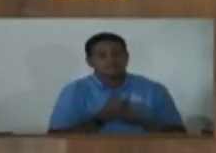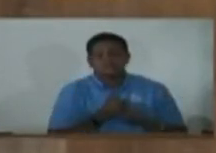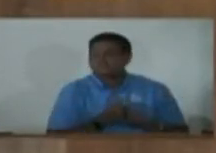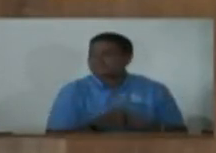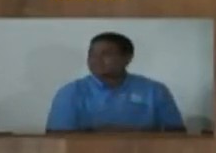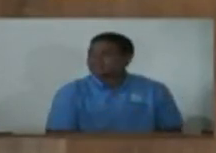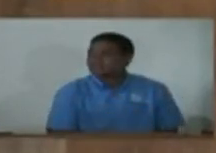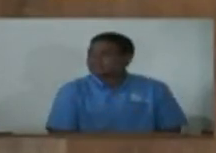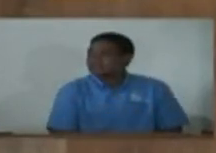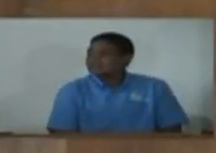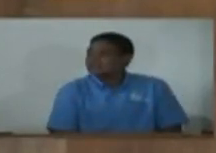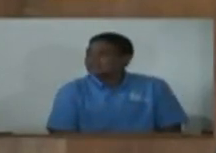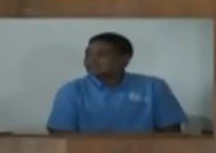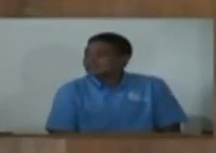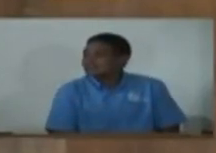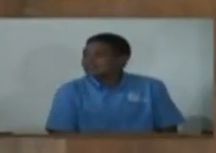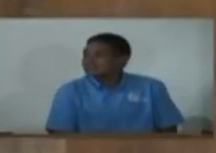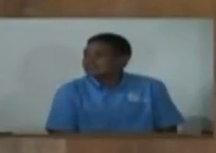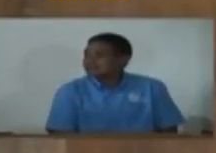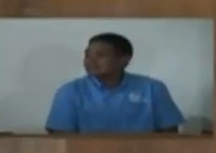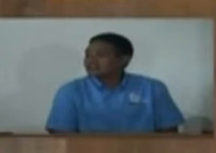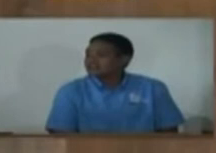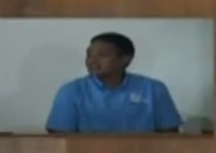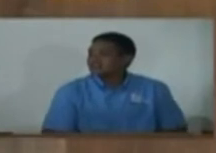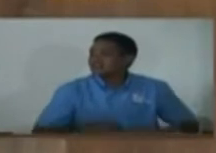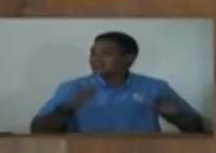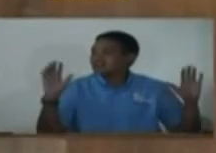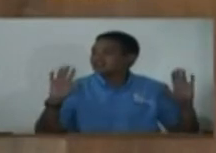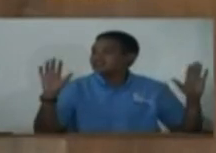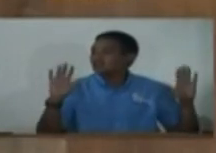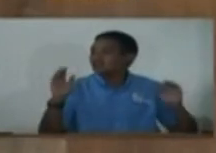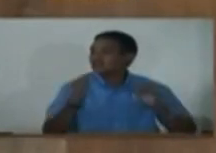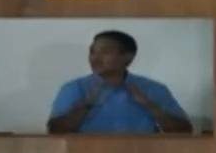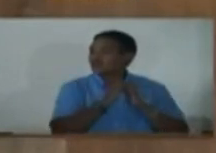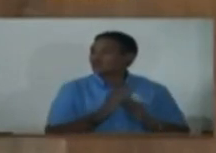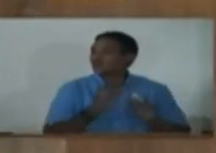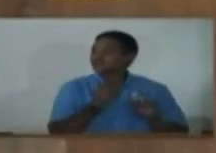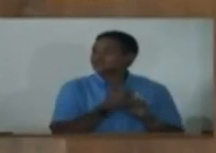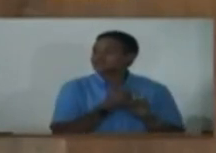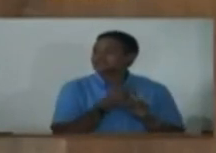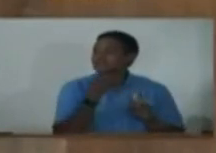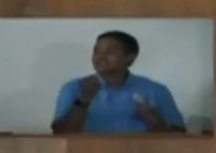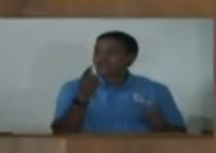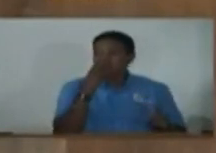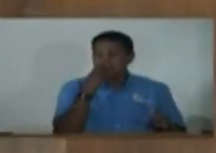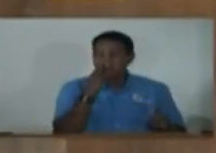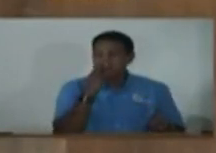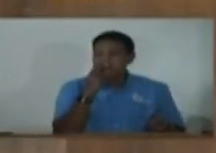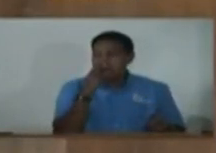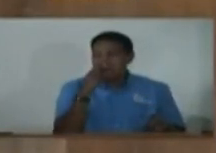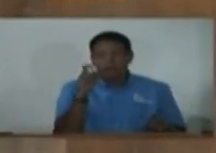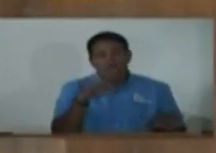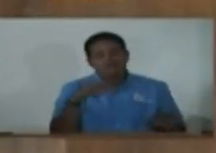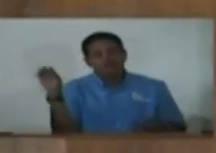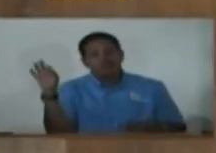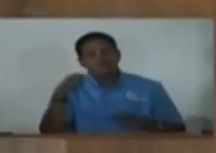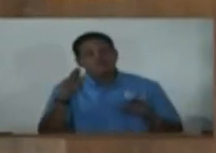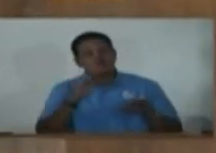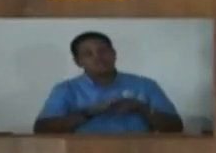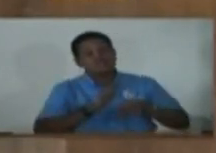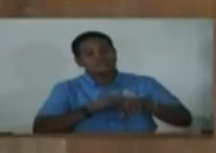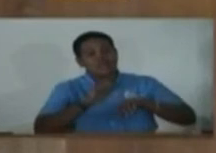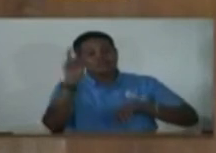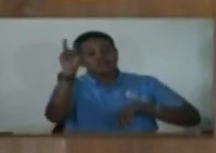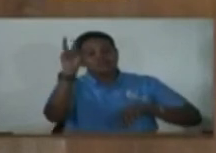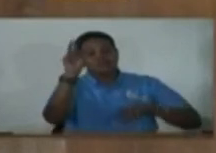are Sunday worshippers who complain about the fact that they have to come off the road at 2,